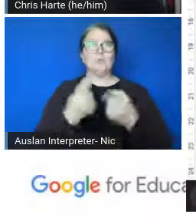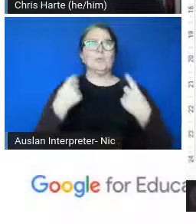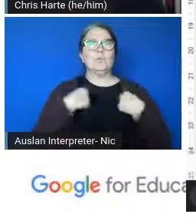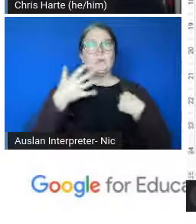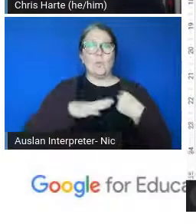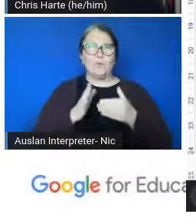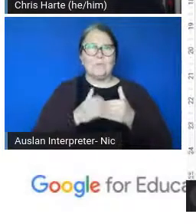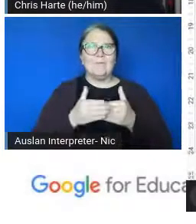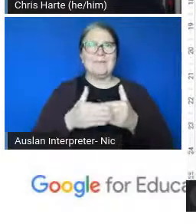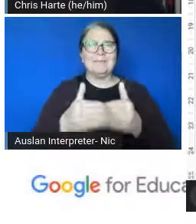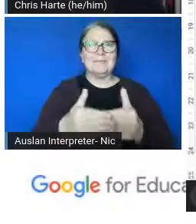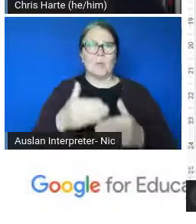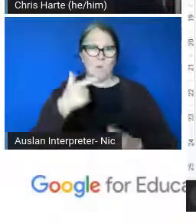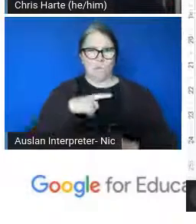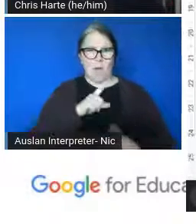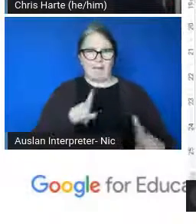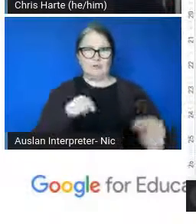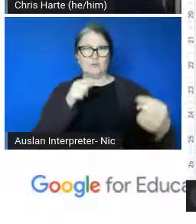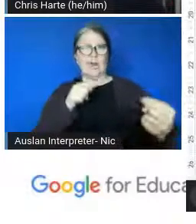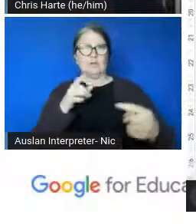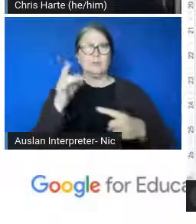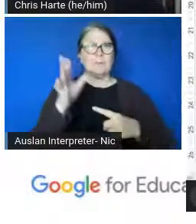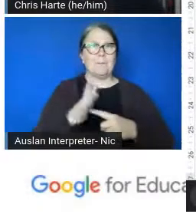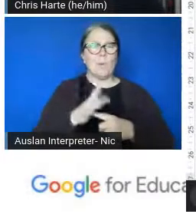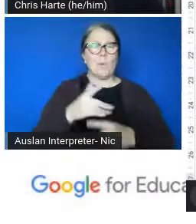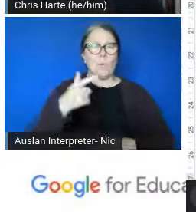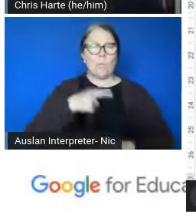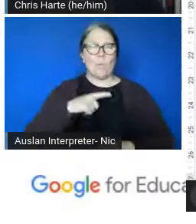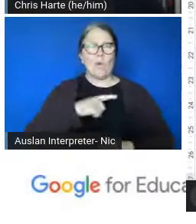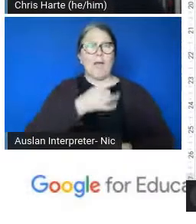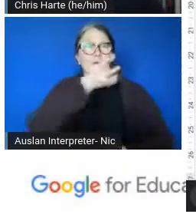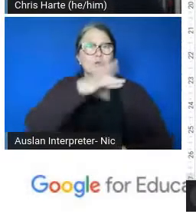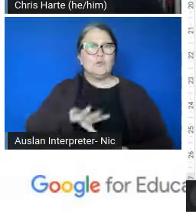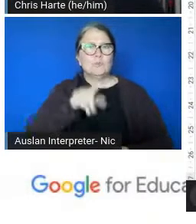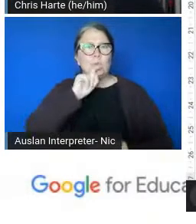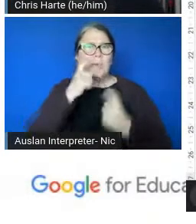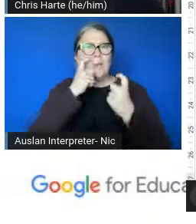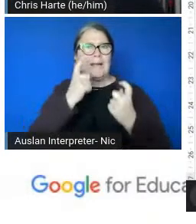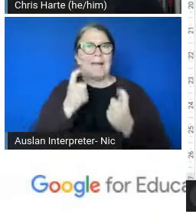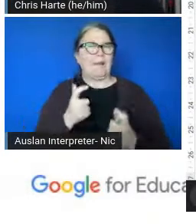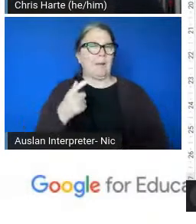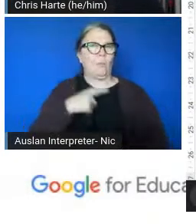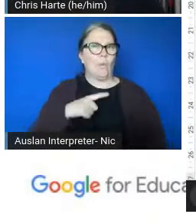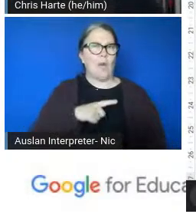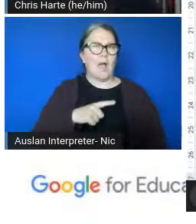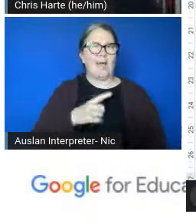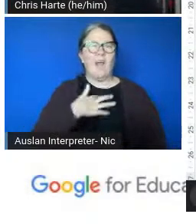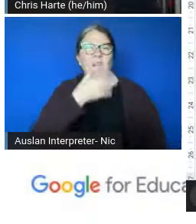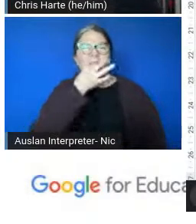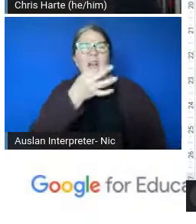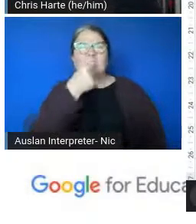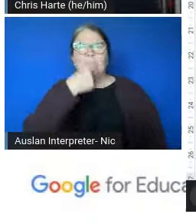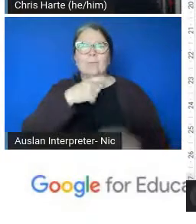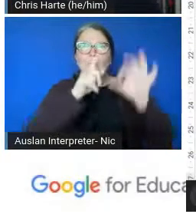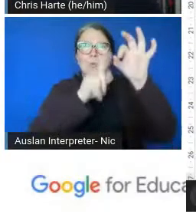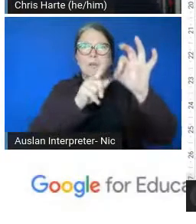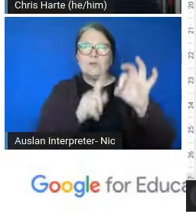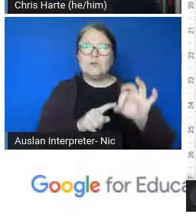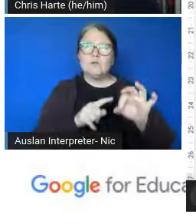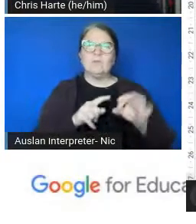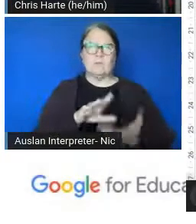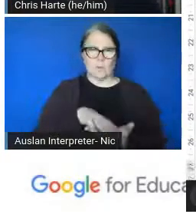care? And what I've done is for each of these sections is just ask some reflective questions, like what curriculum content will the